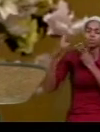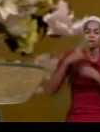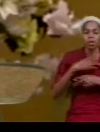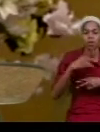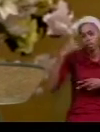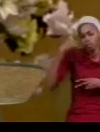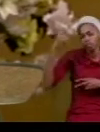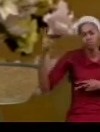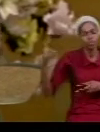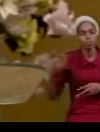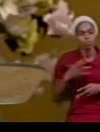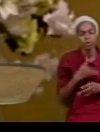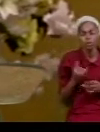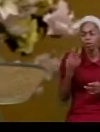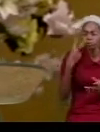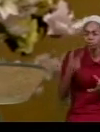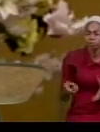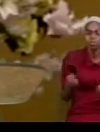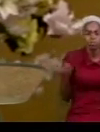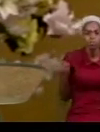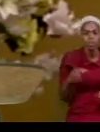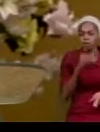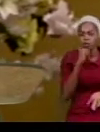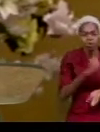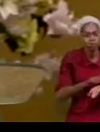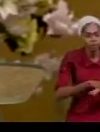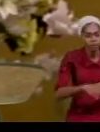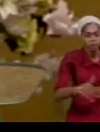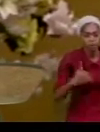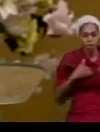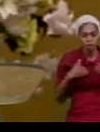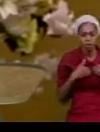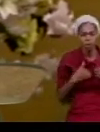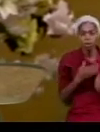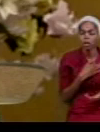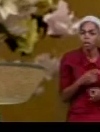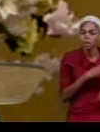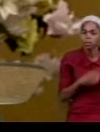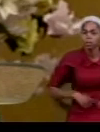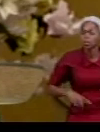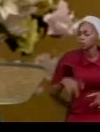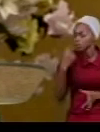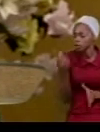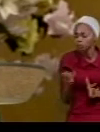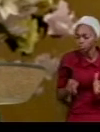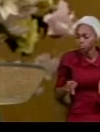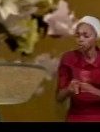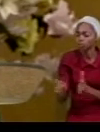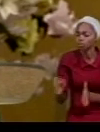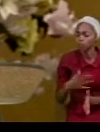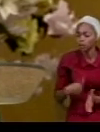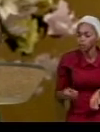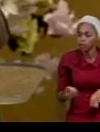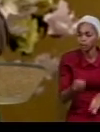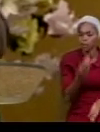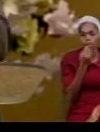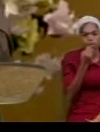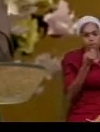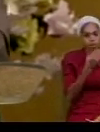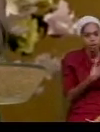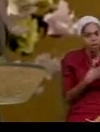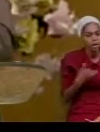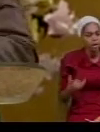then God said, eat, kill, eat. Now, what is